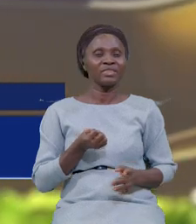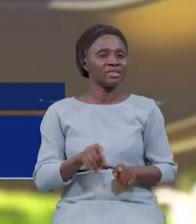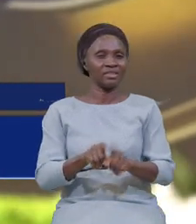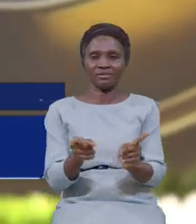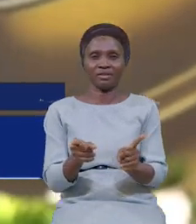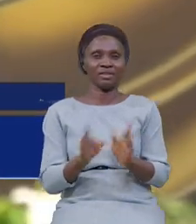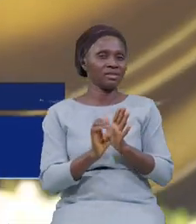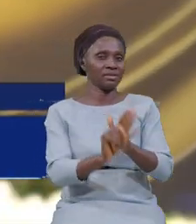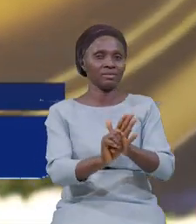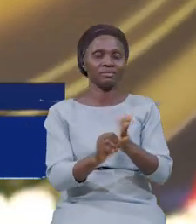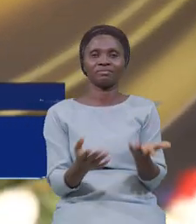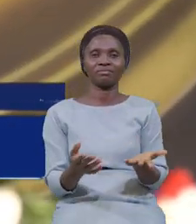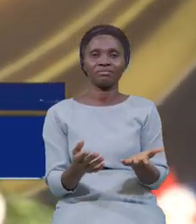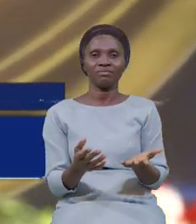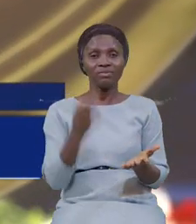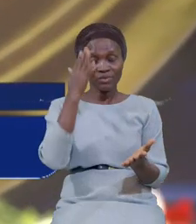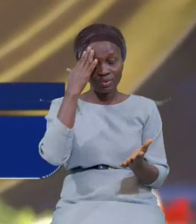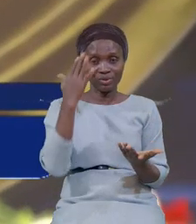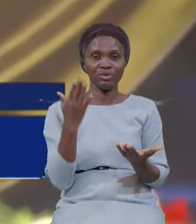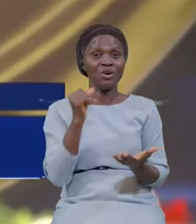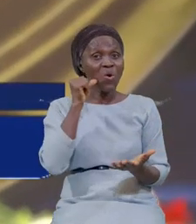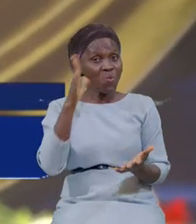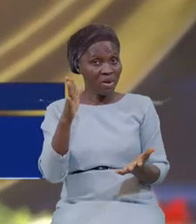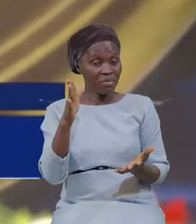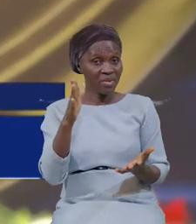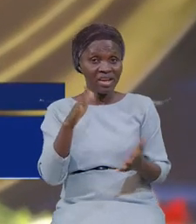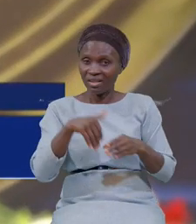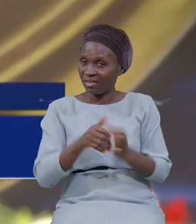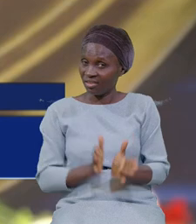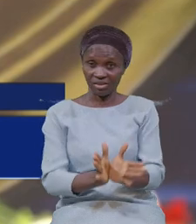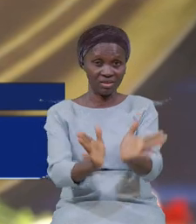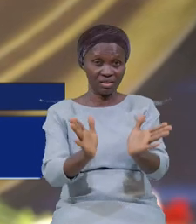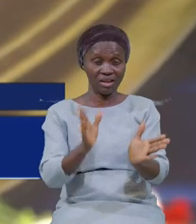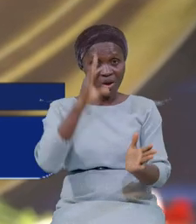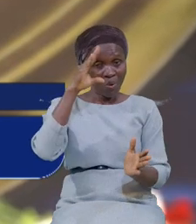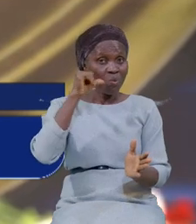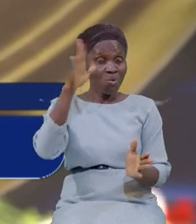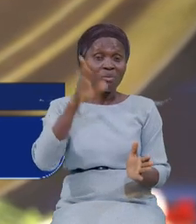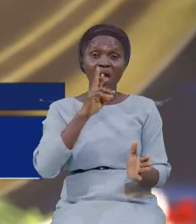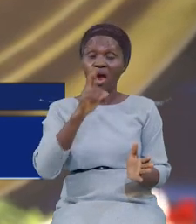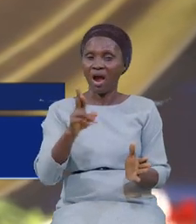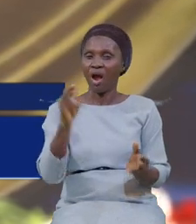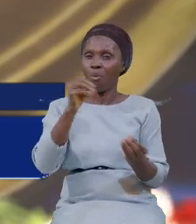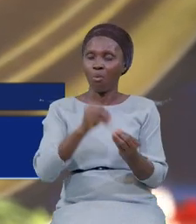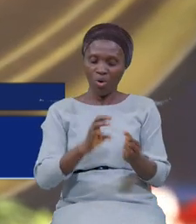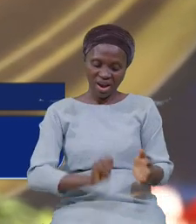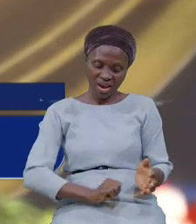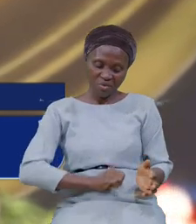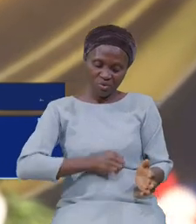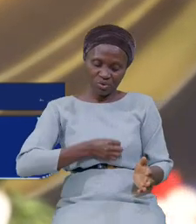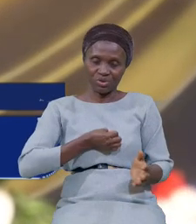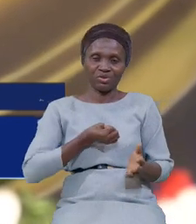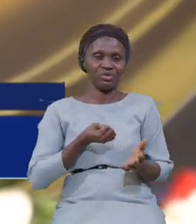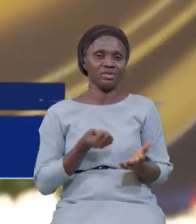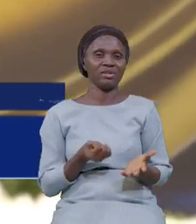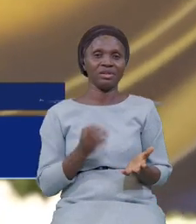women are more emotional in general than men. And at her age, she had me crying.